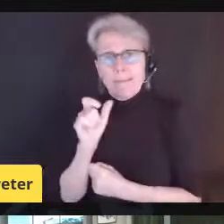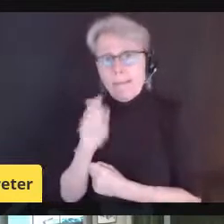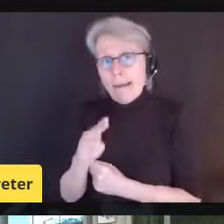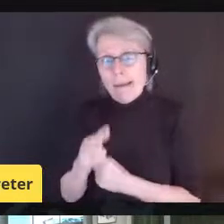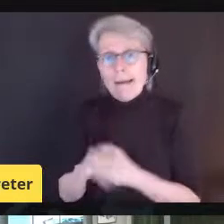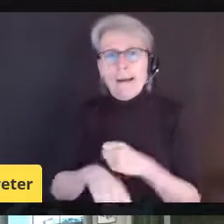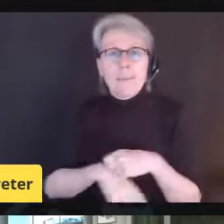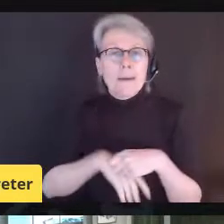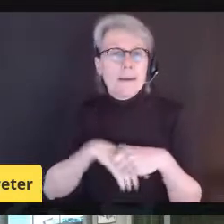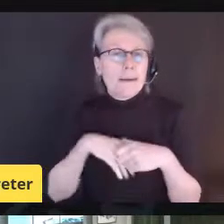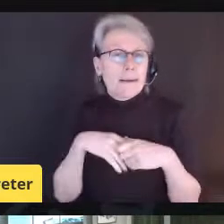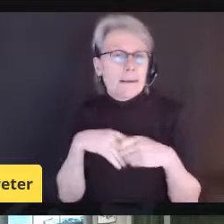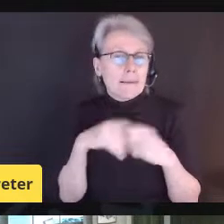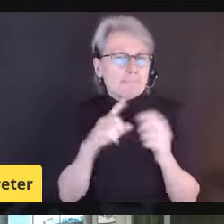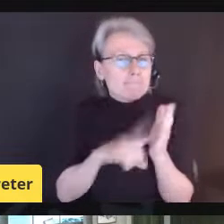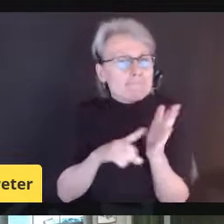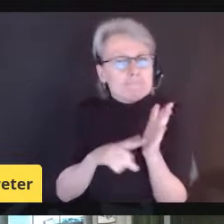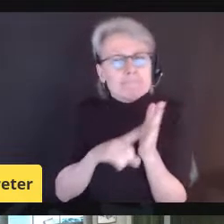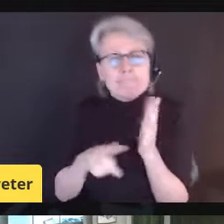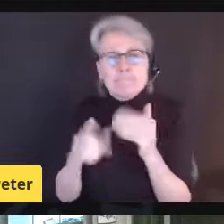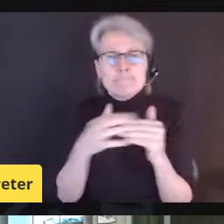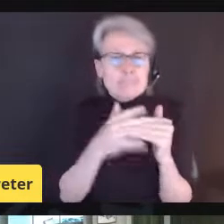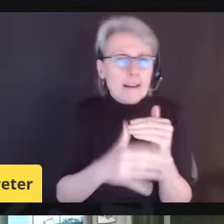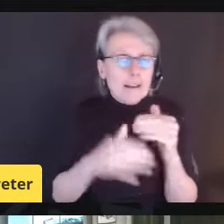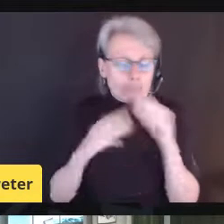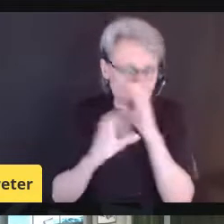blood and lab and that kind of stuff.